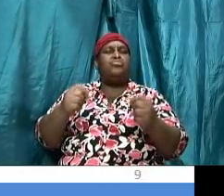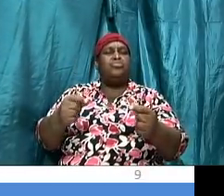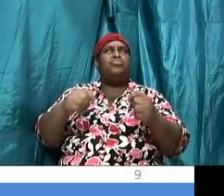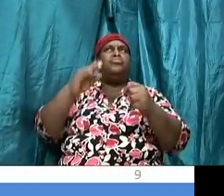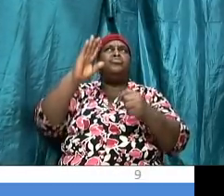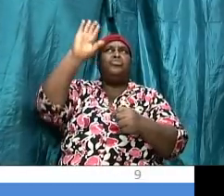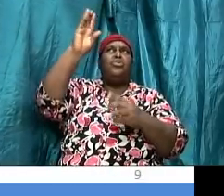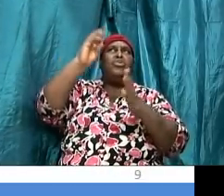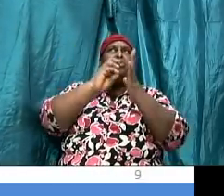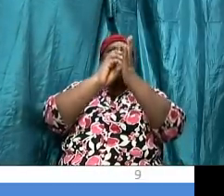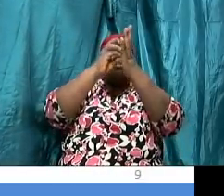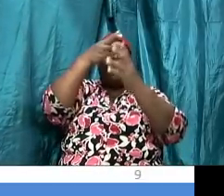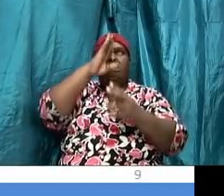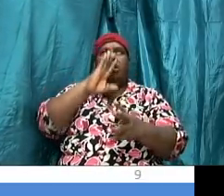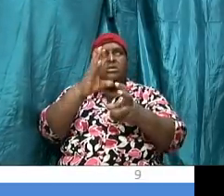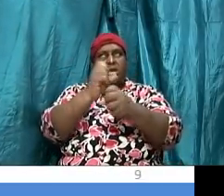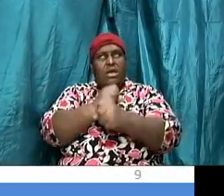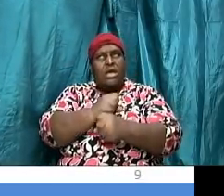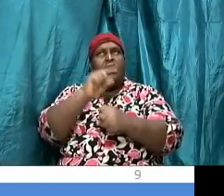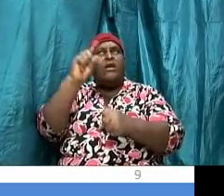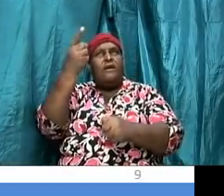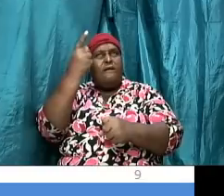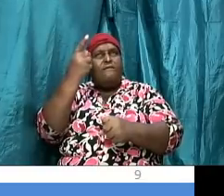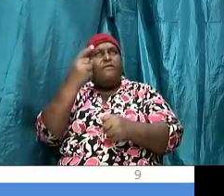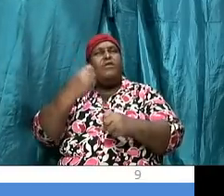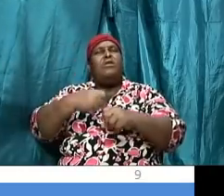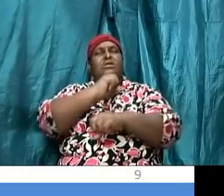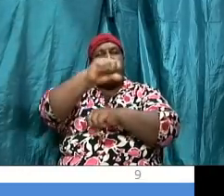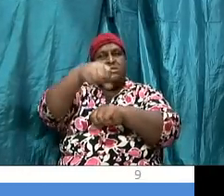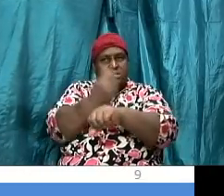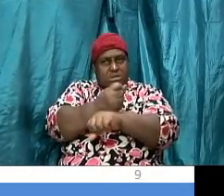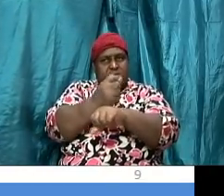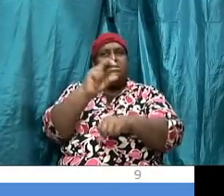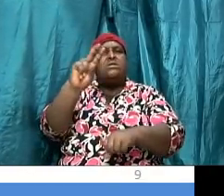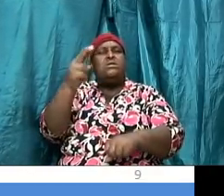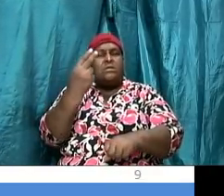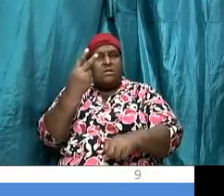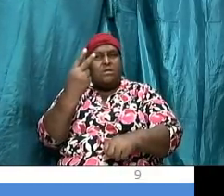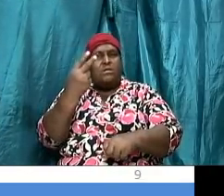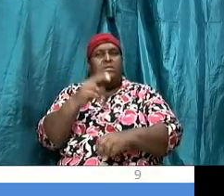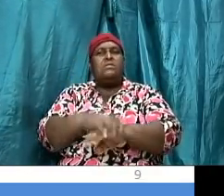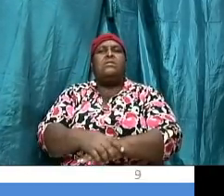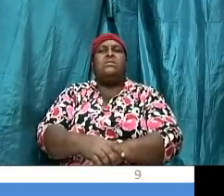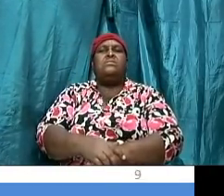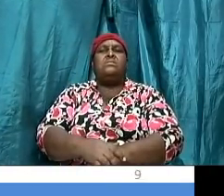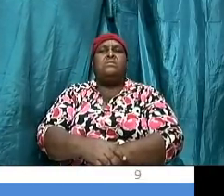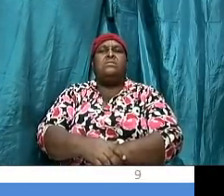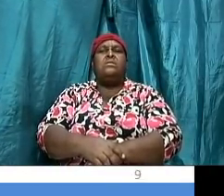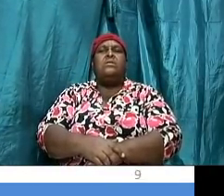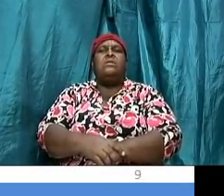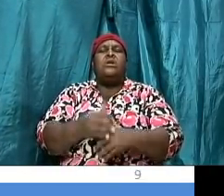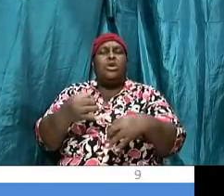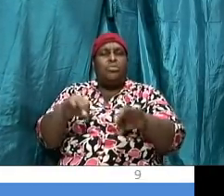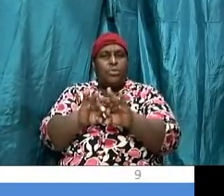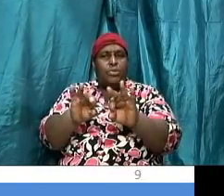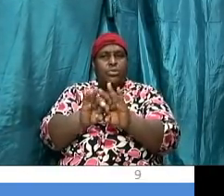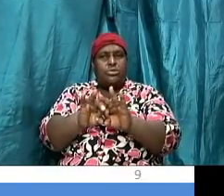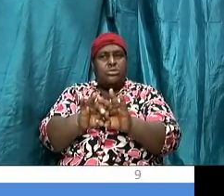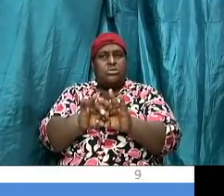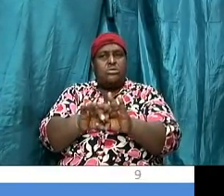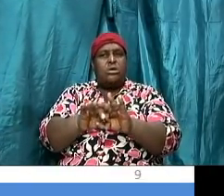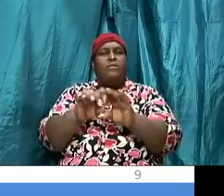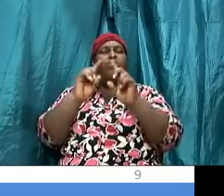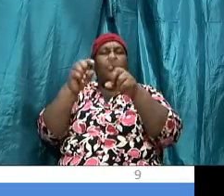taken away the first, that he may establish the second. So that is very important in going into this particular